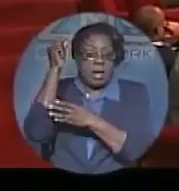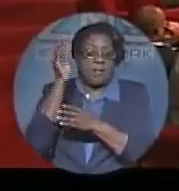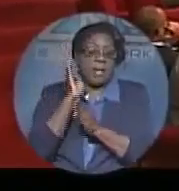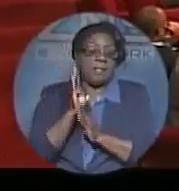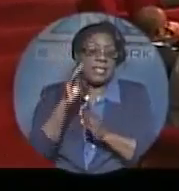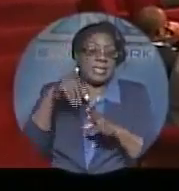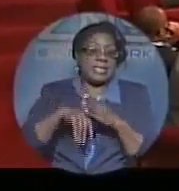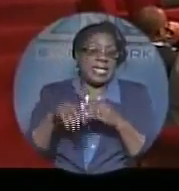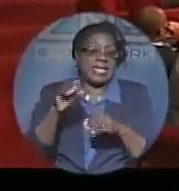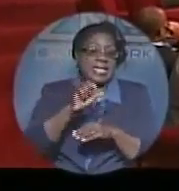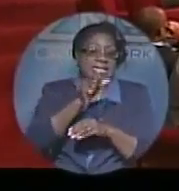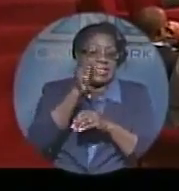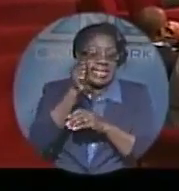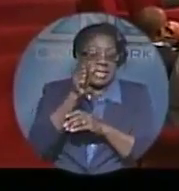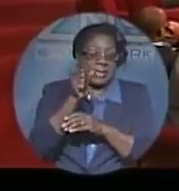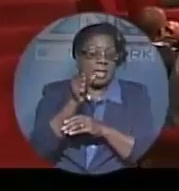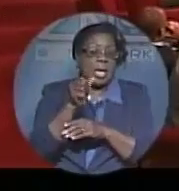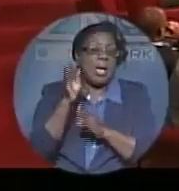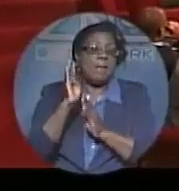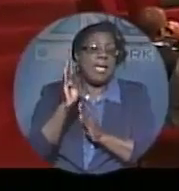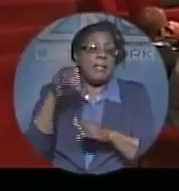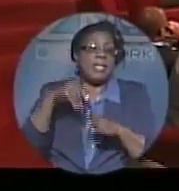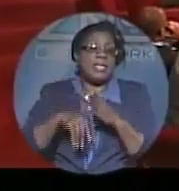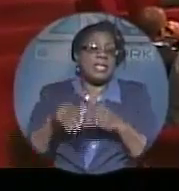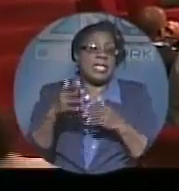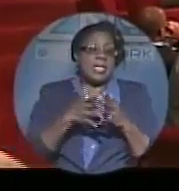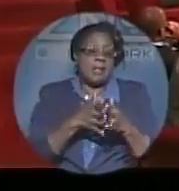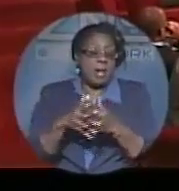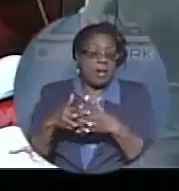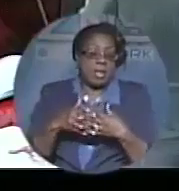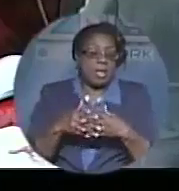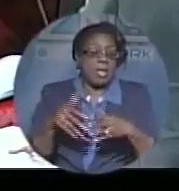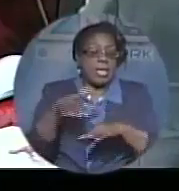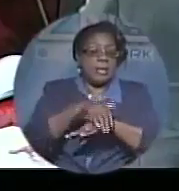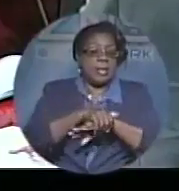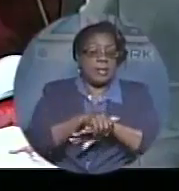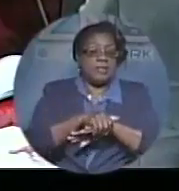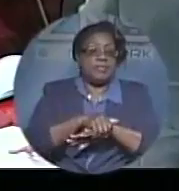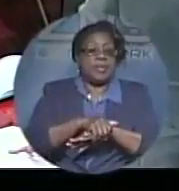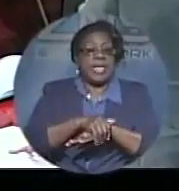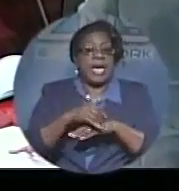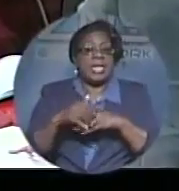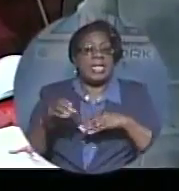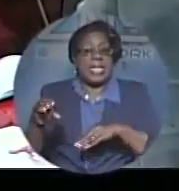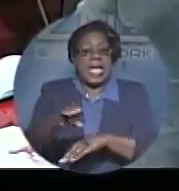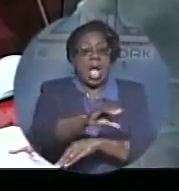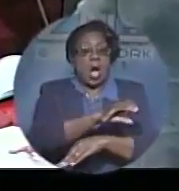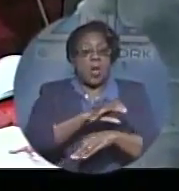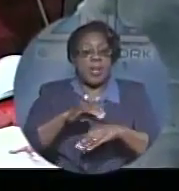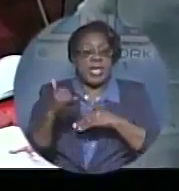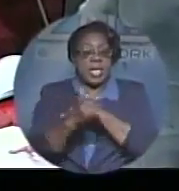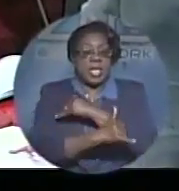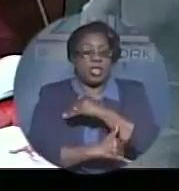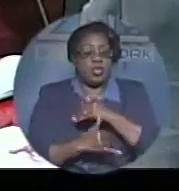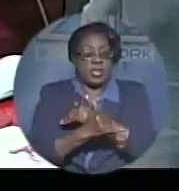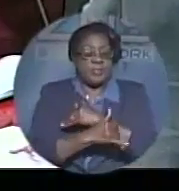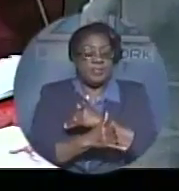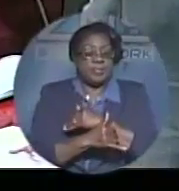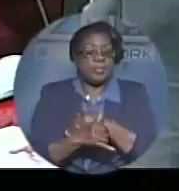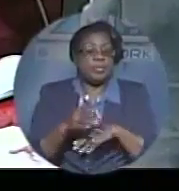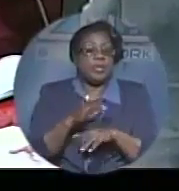Dionne Folks, Bahamians in the U.S., U.K., and participating Caribbean countries will be free of the financial